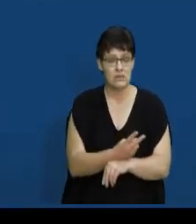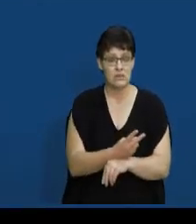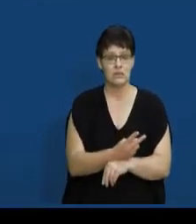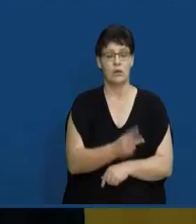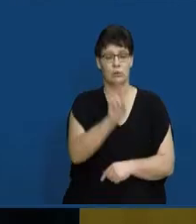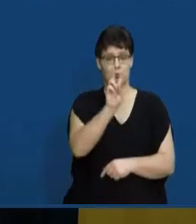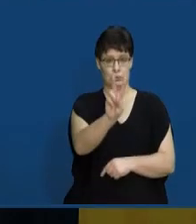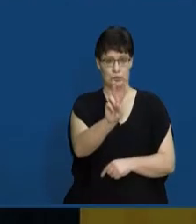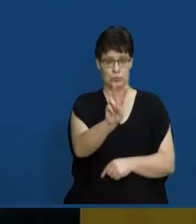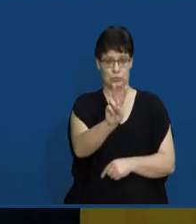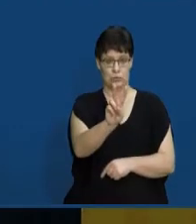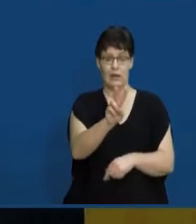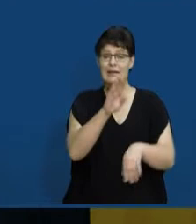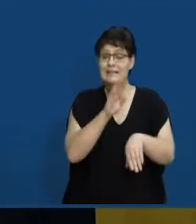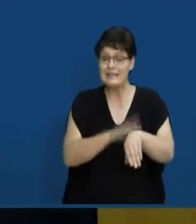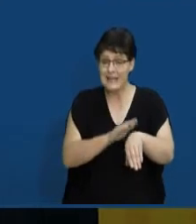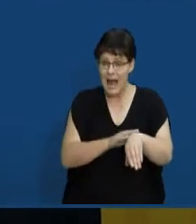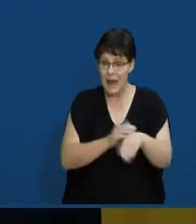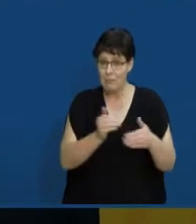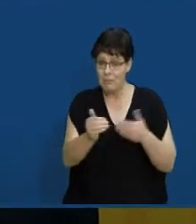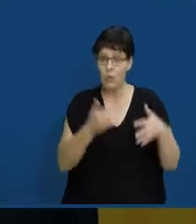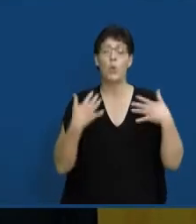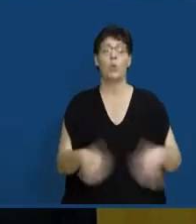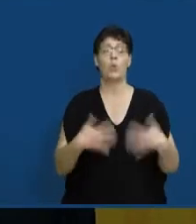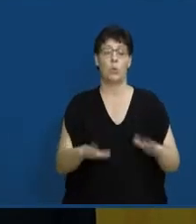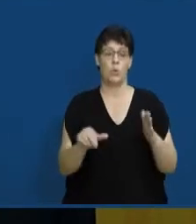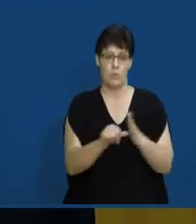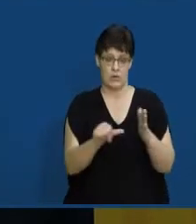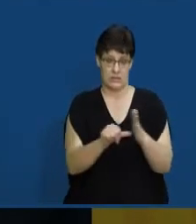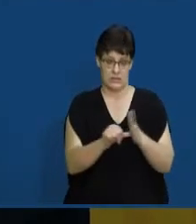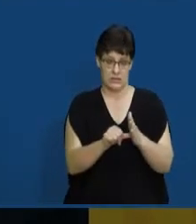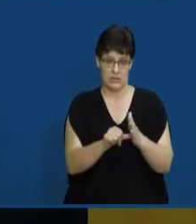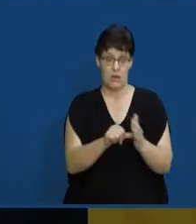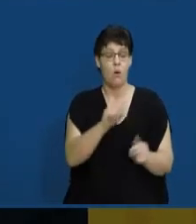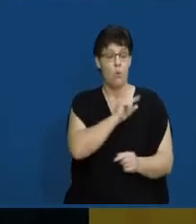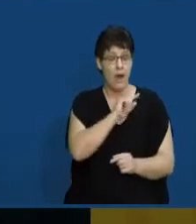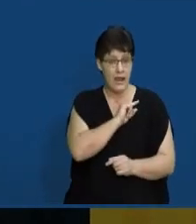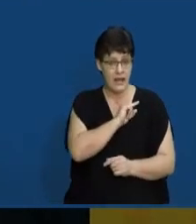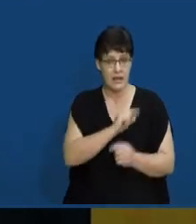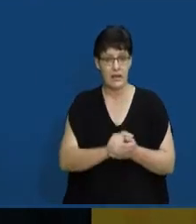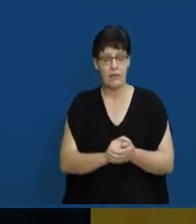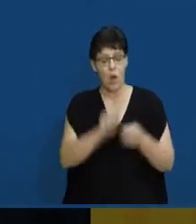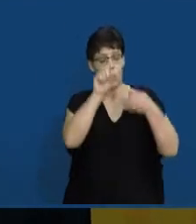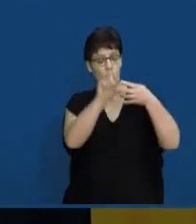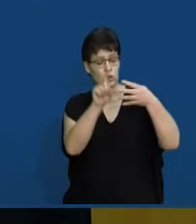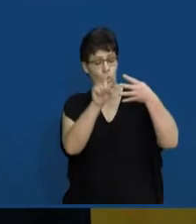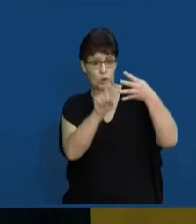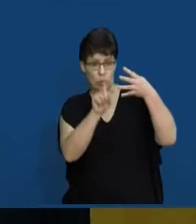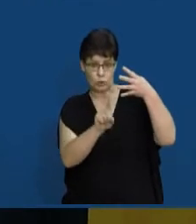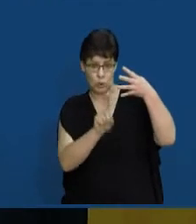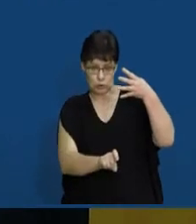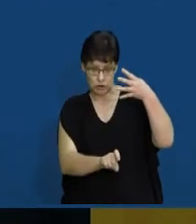the paper. Now, time management is critical because every question you will notice on your question